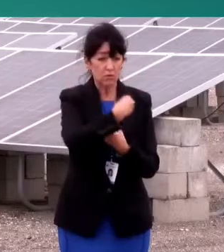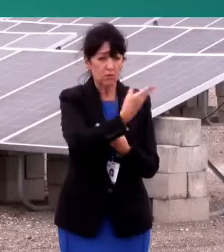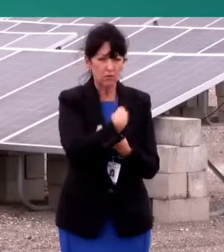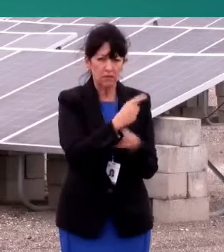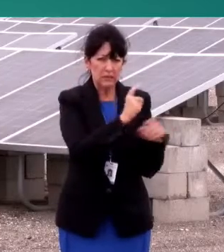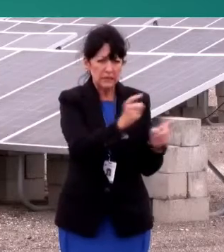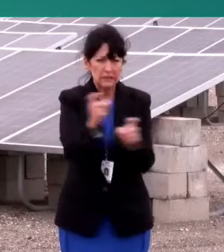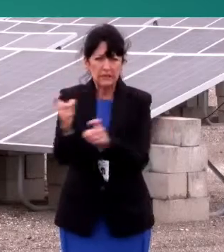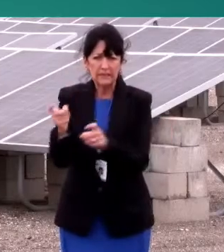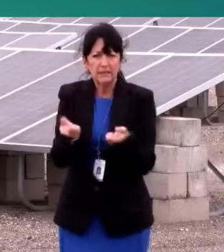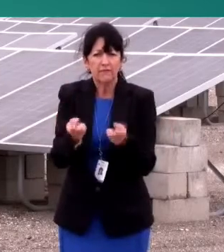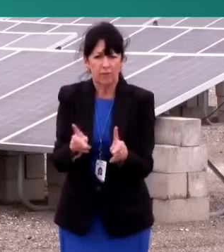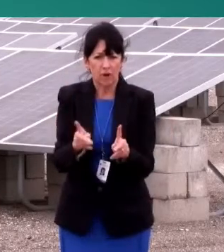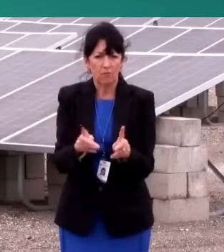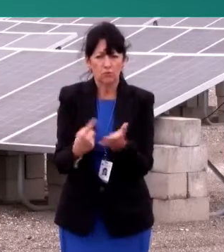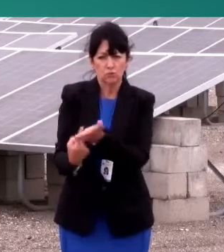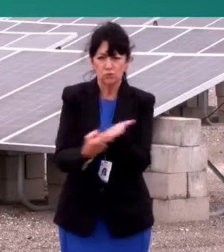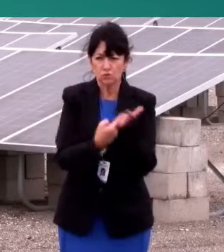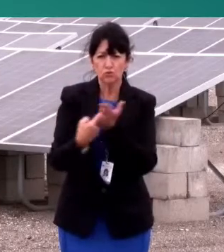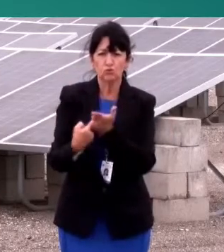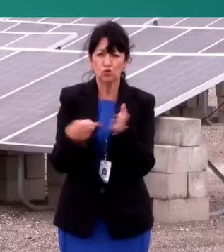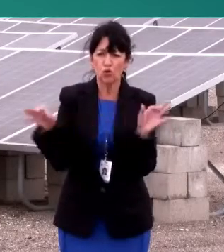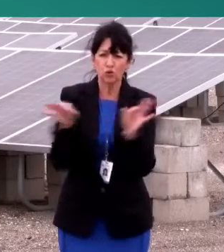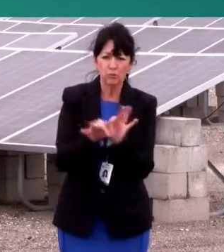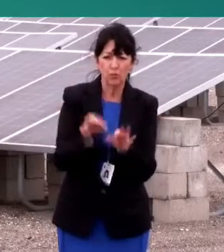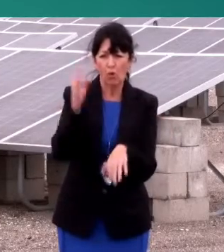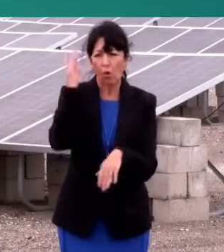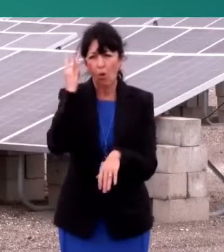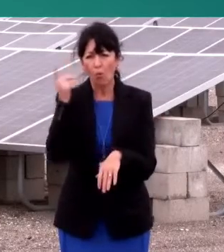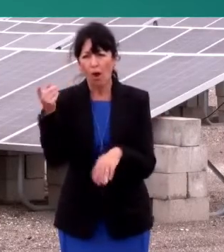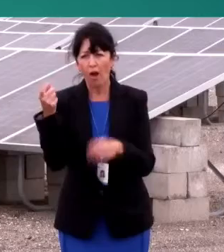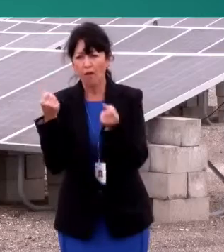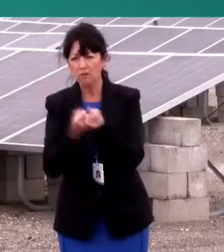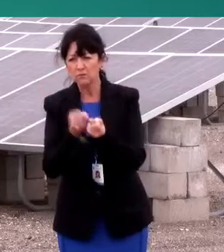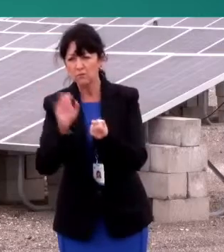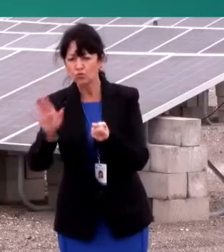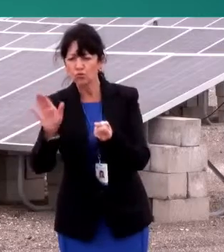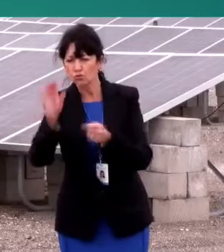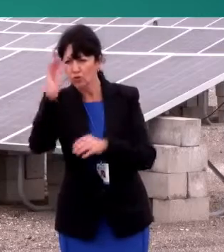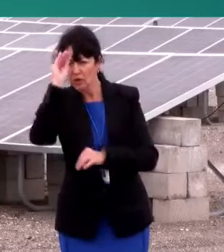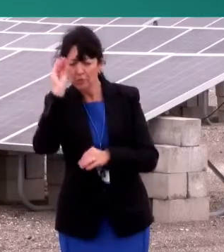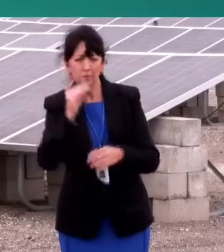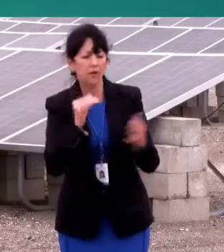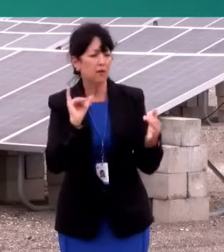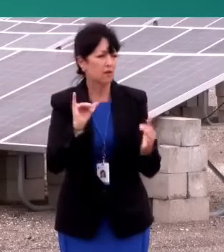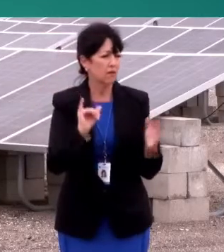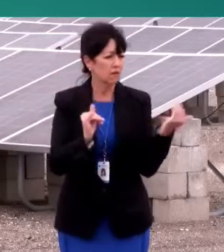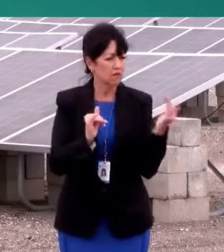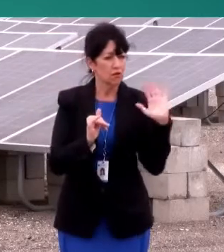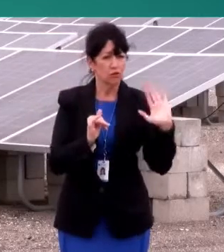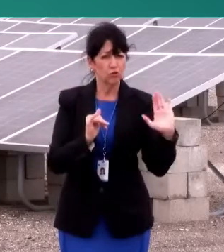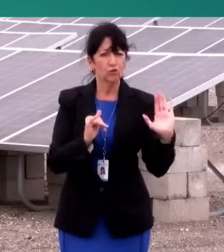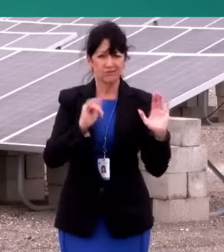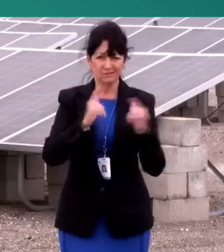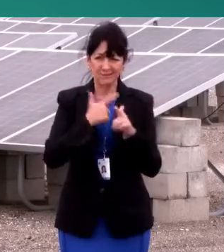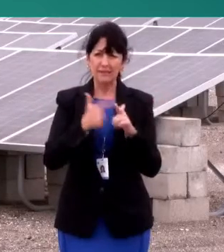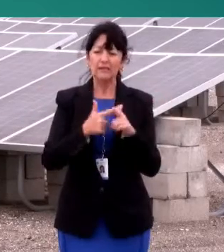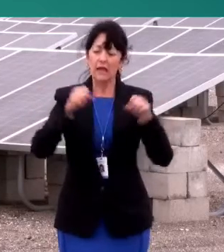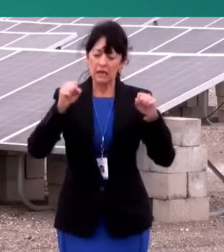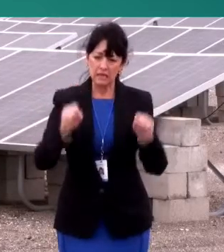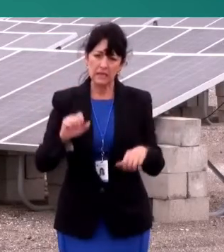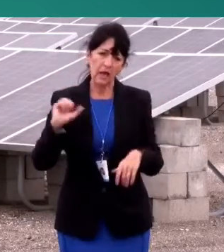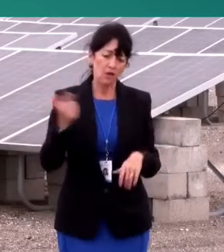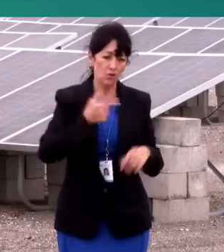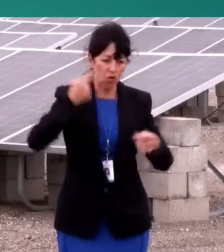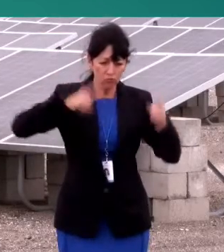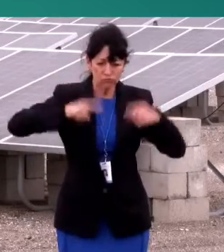chance to talk about the issues that are important to them and why they stand where they stand, then you get everybody standing together and moving forward.